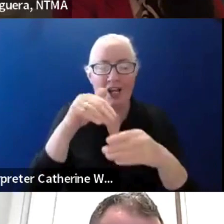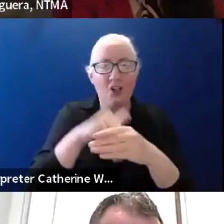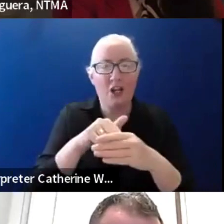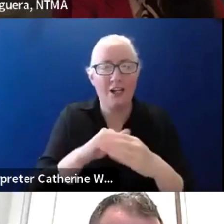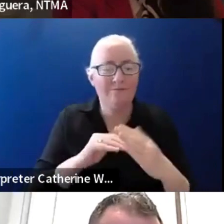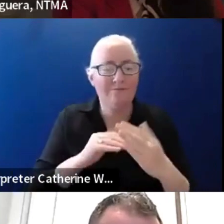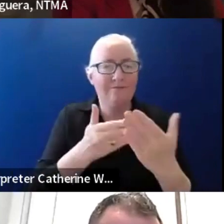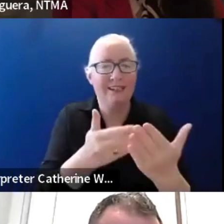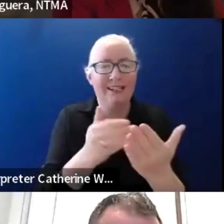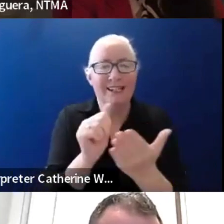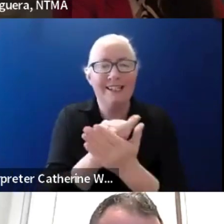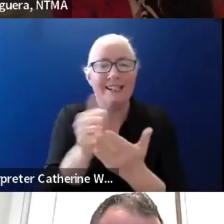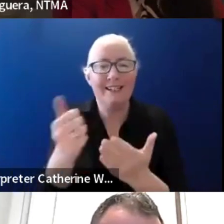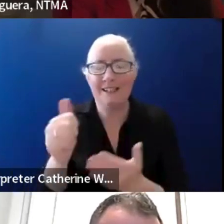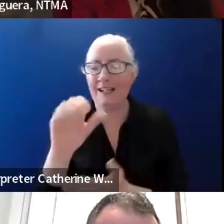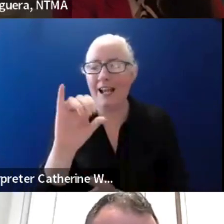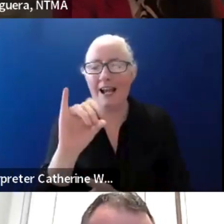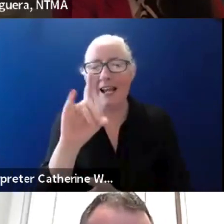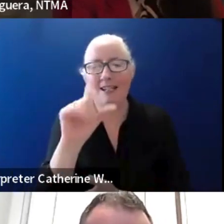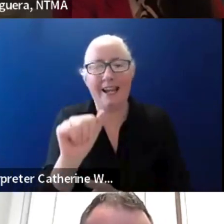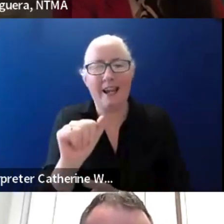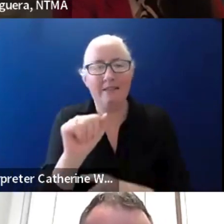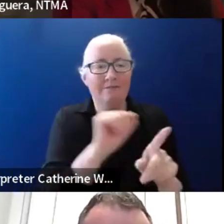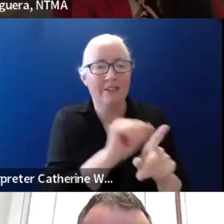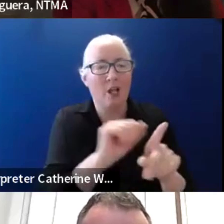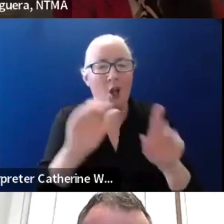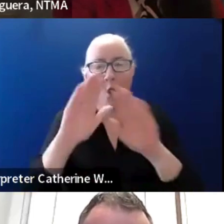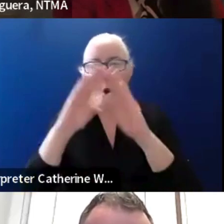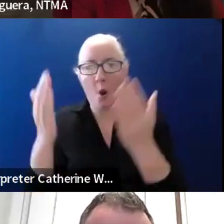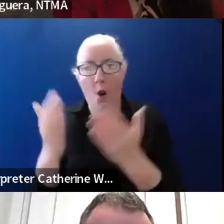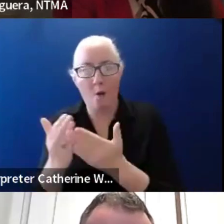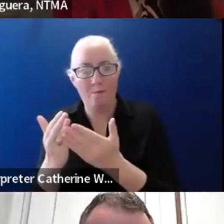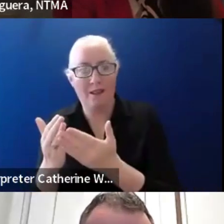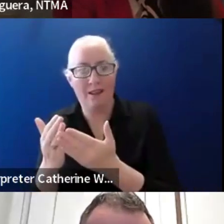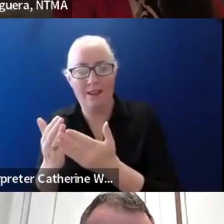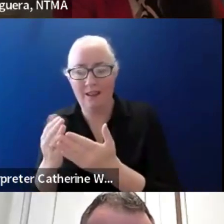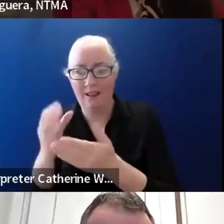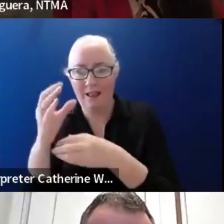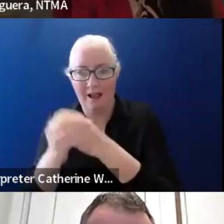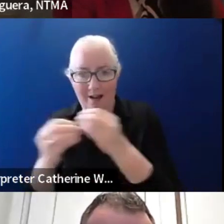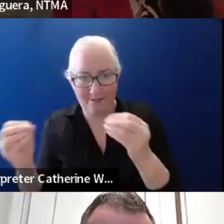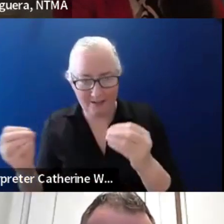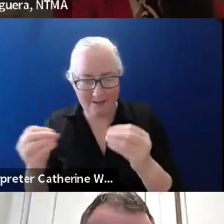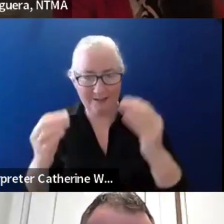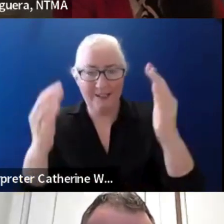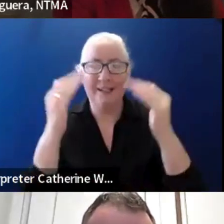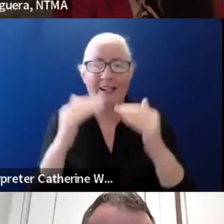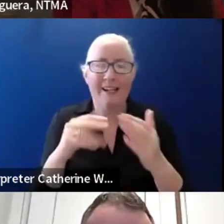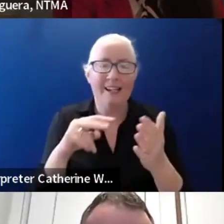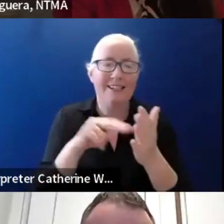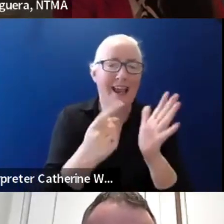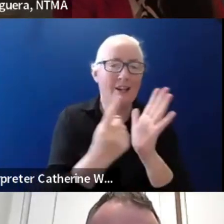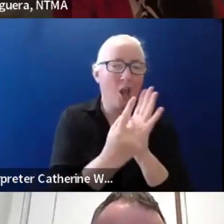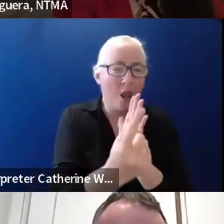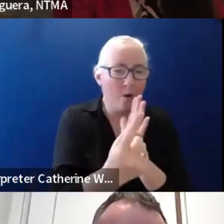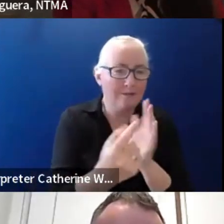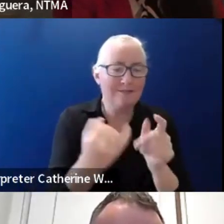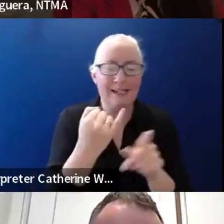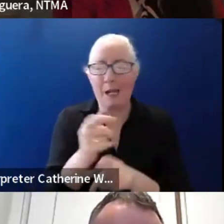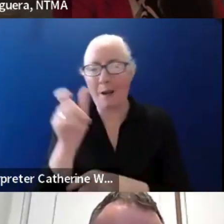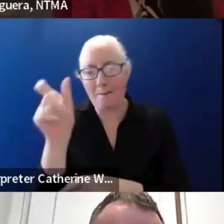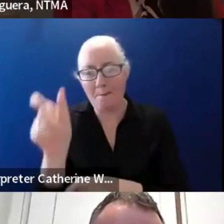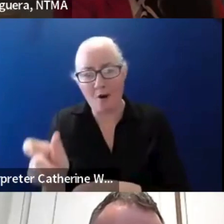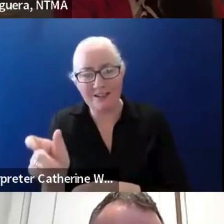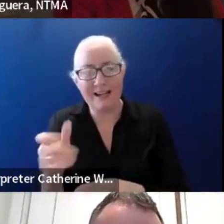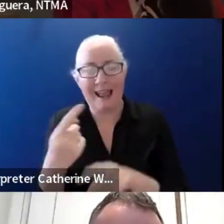about 16 of IDA's 20 global divisions. And then we had standalone sessions in person